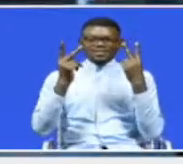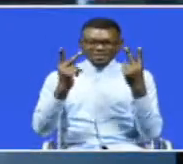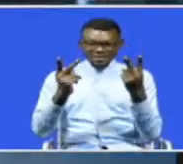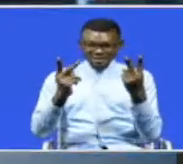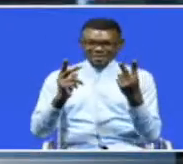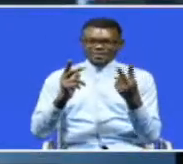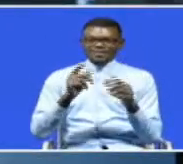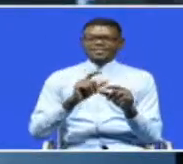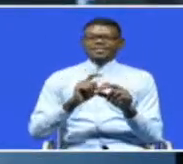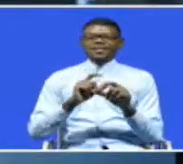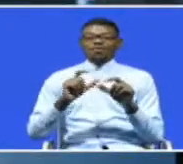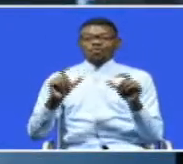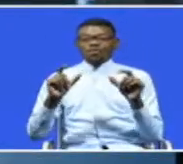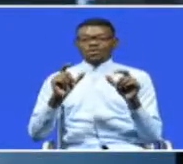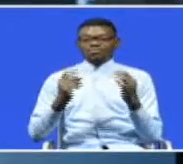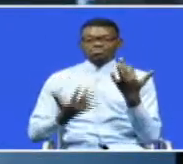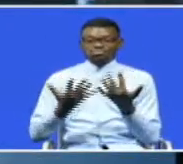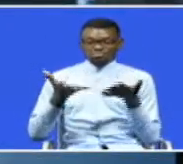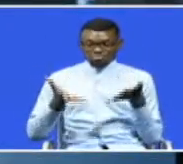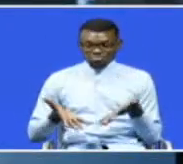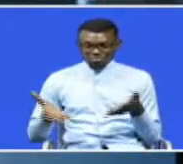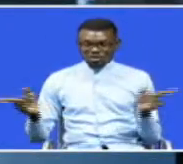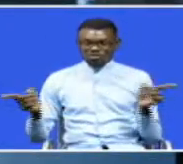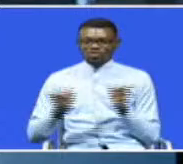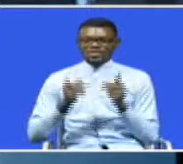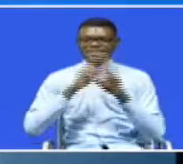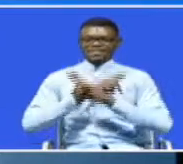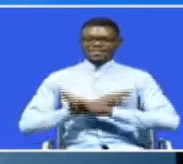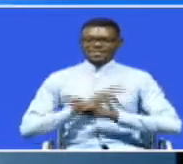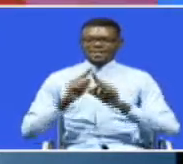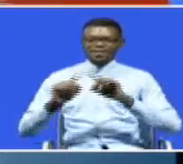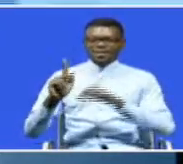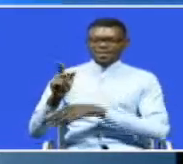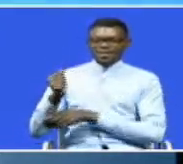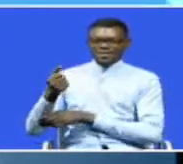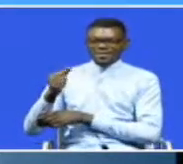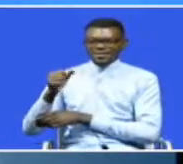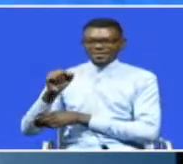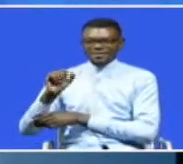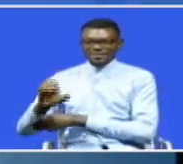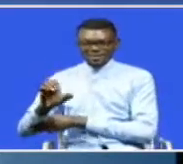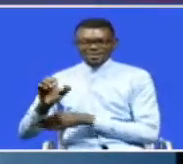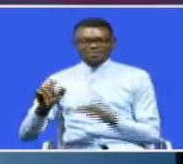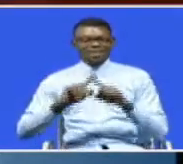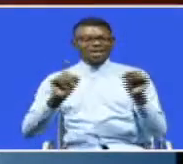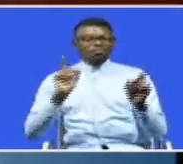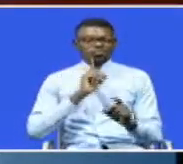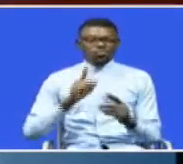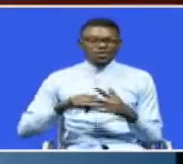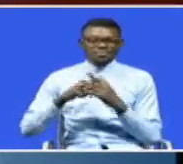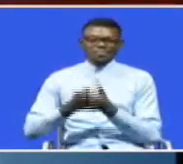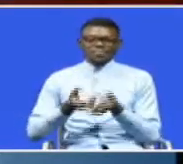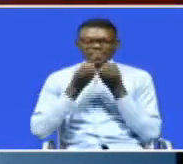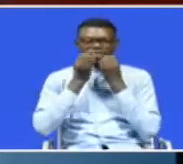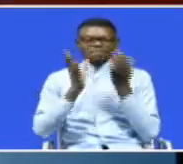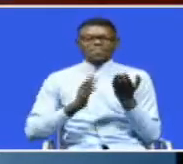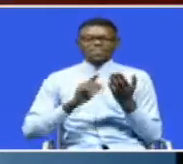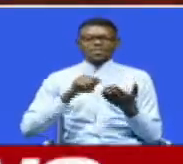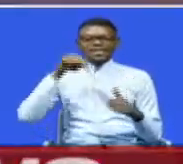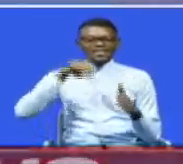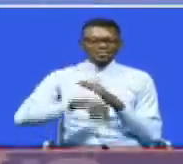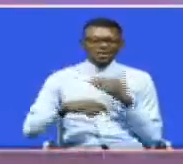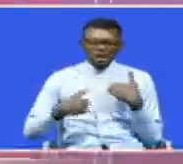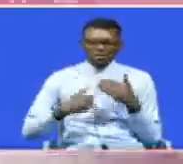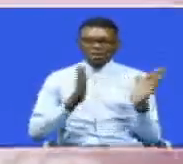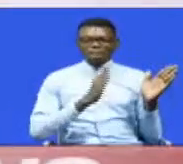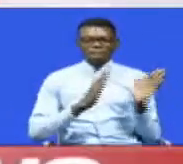ktn news we want to take a short break but right ahead the kcsc exams commence that tomorrow we have the details on the preps that